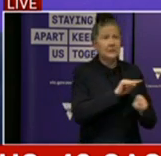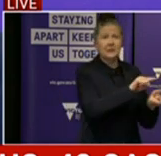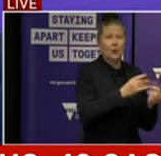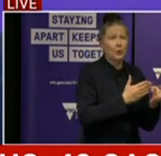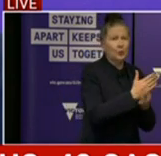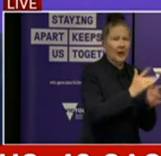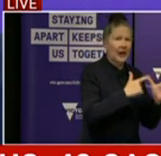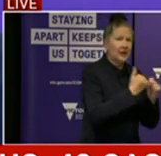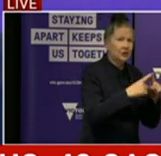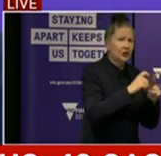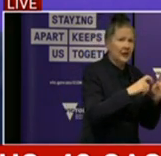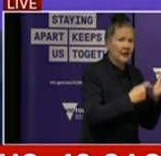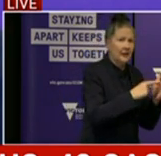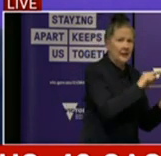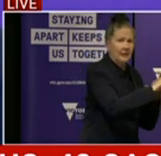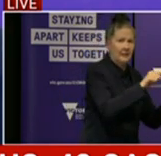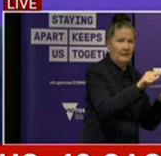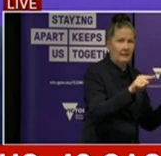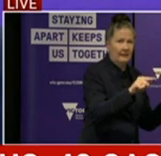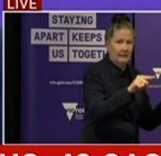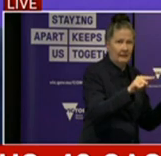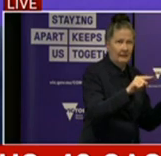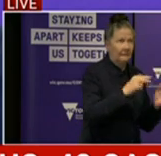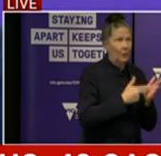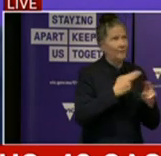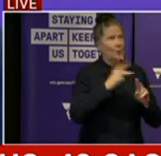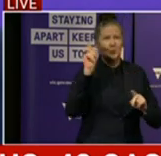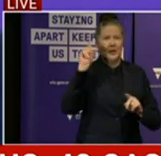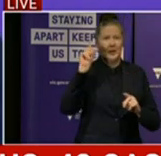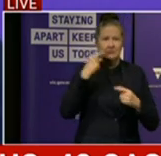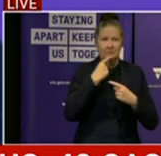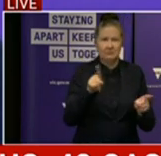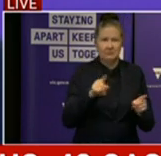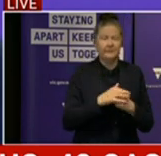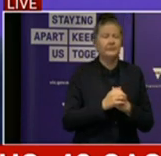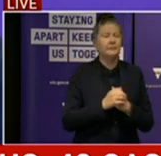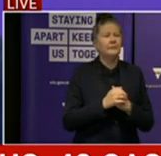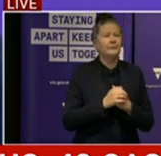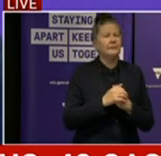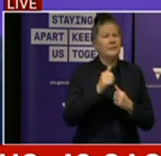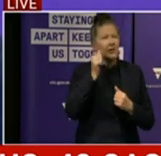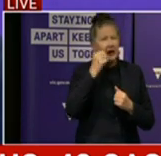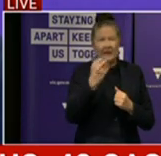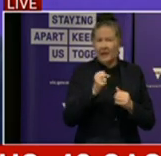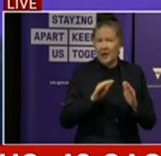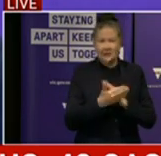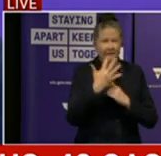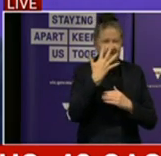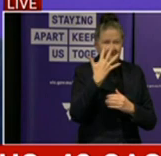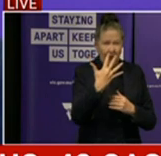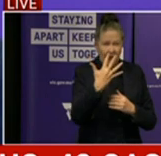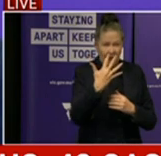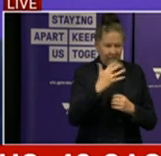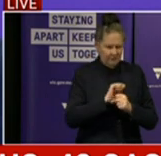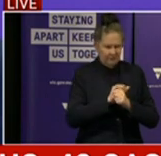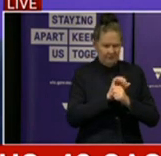as we update you today. Now, because there are less than 5 cases for a 14-day period and there are